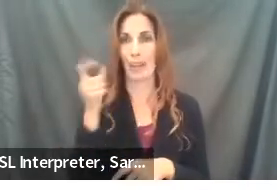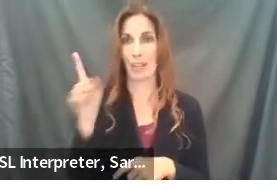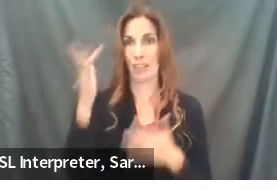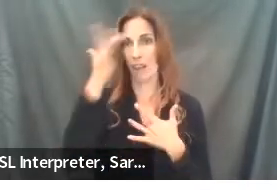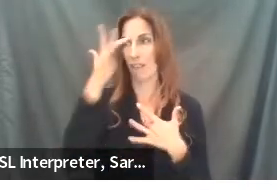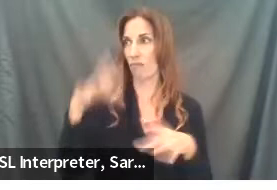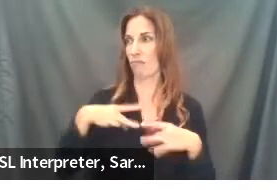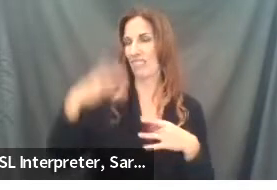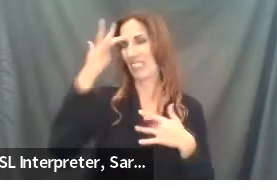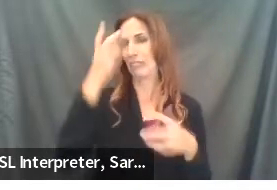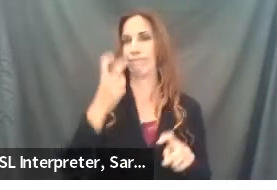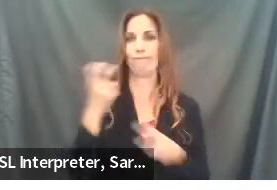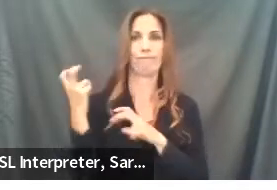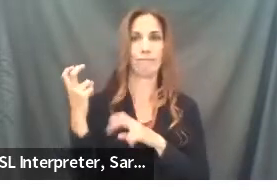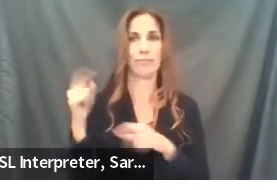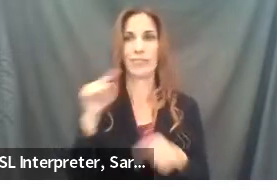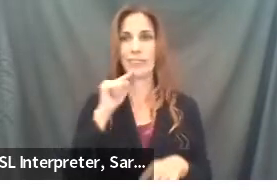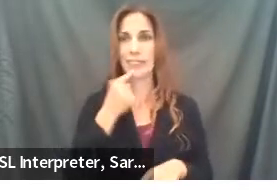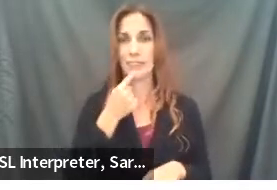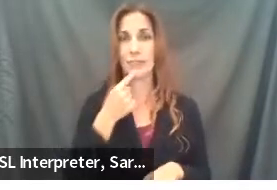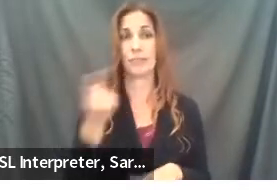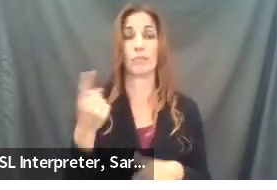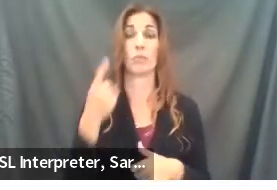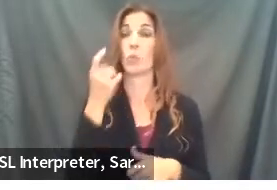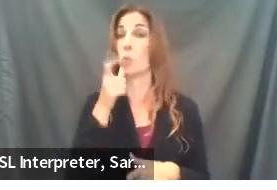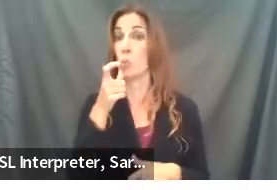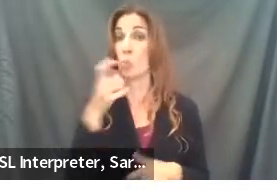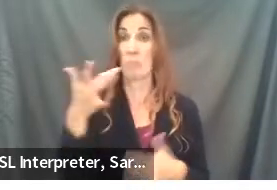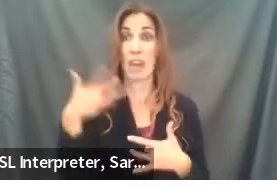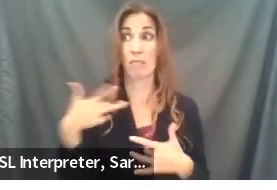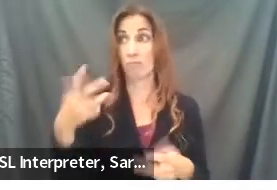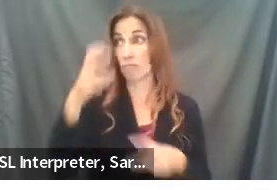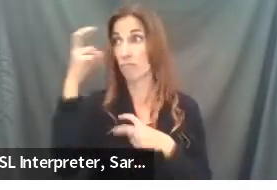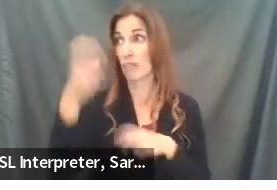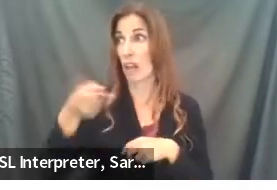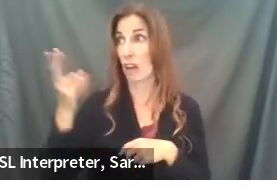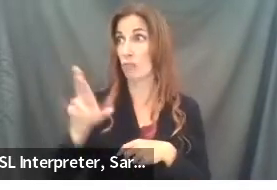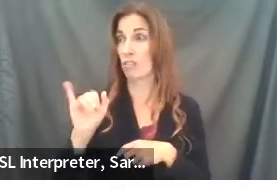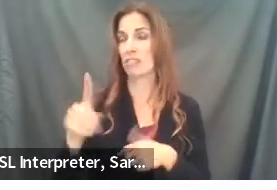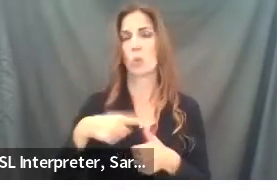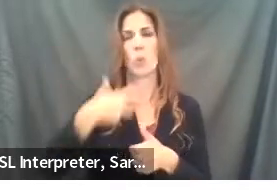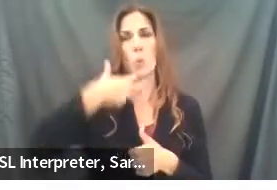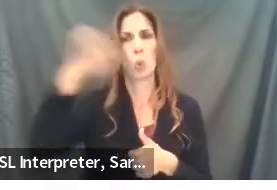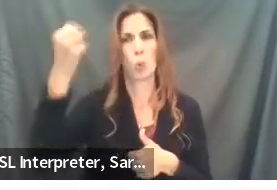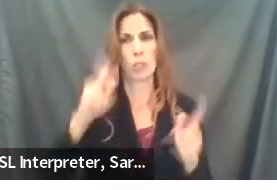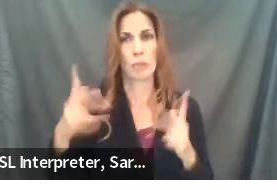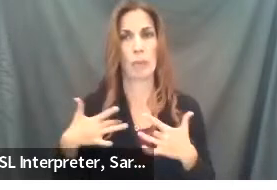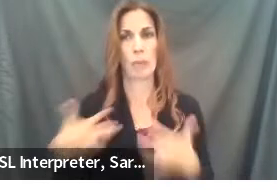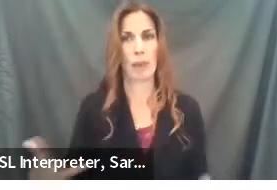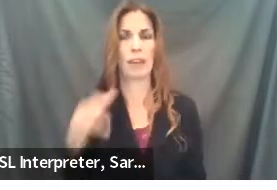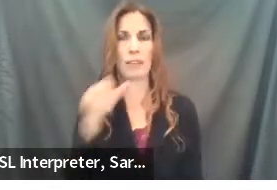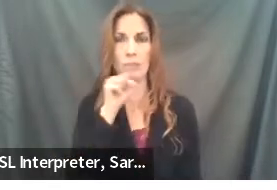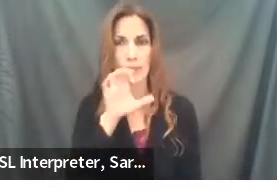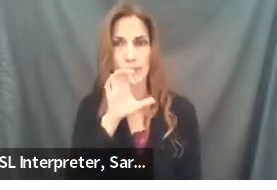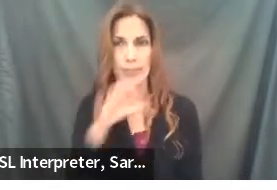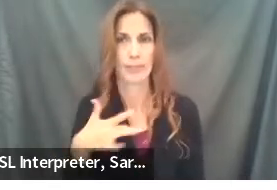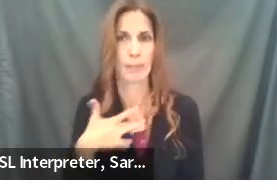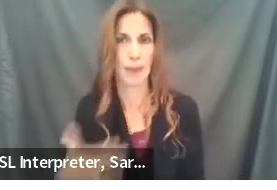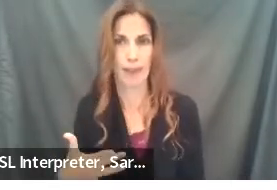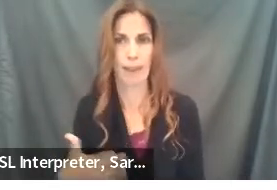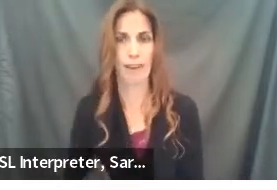are older adults, typically seniors. They make